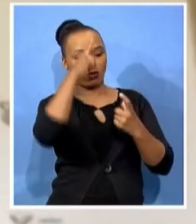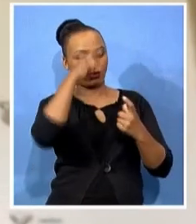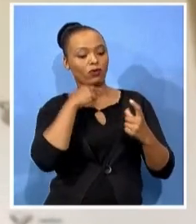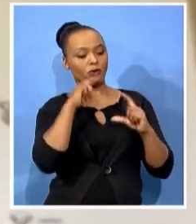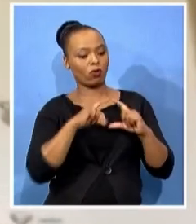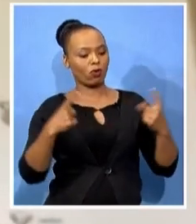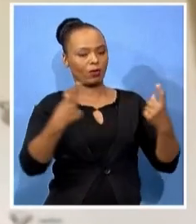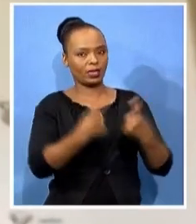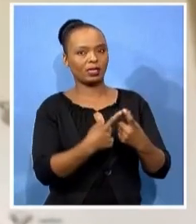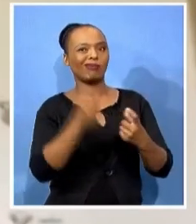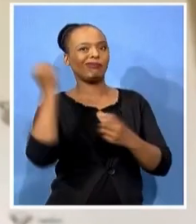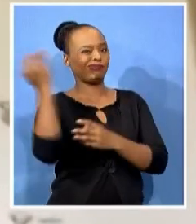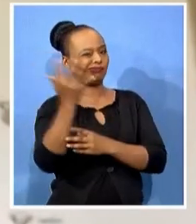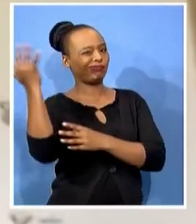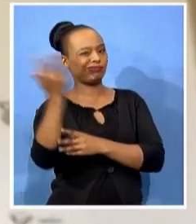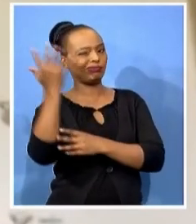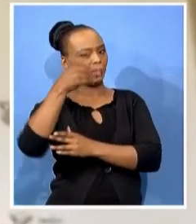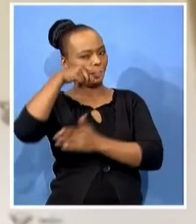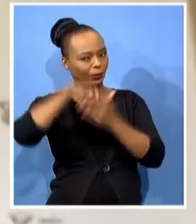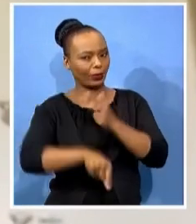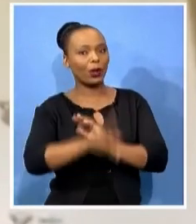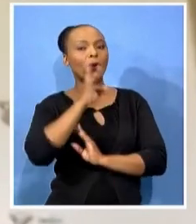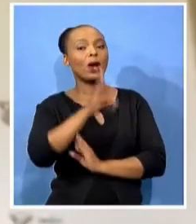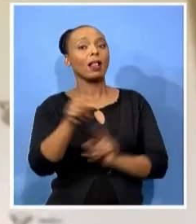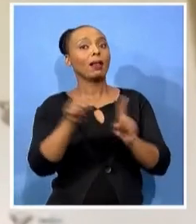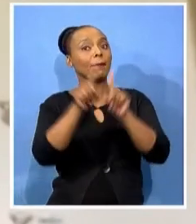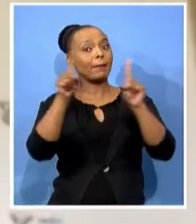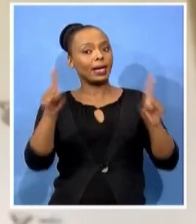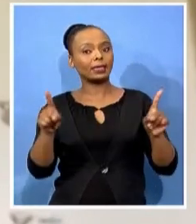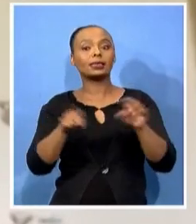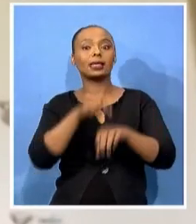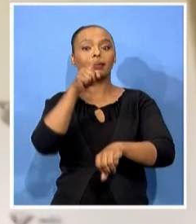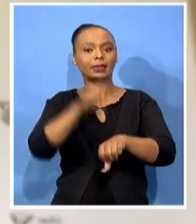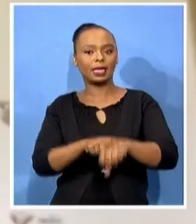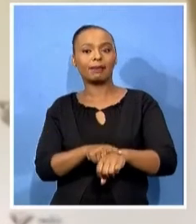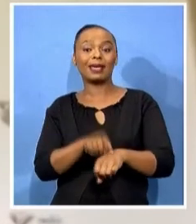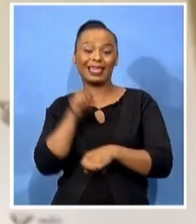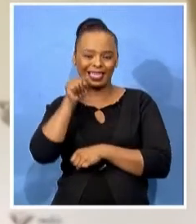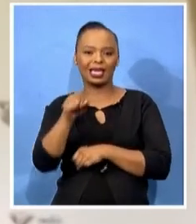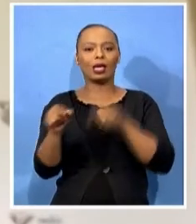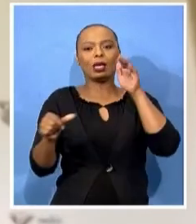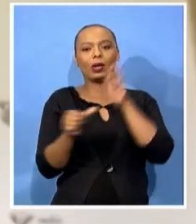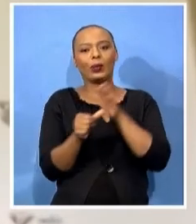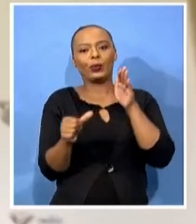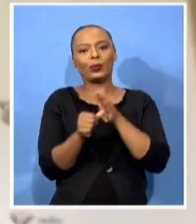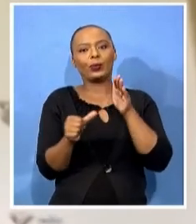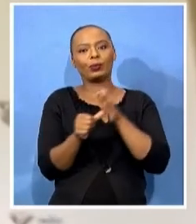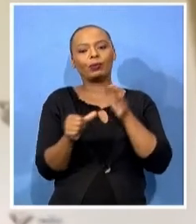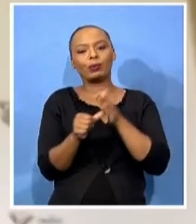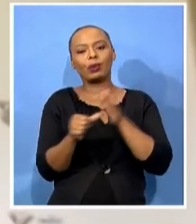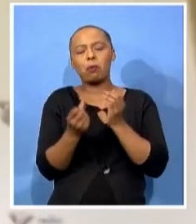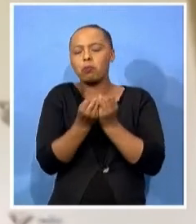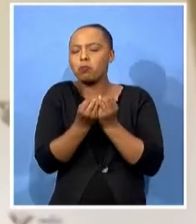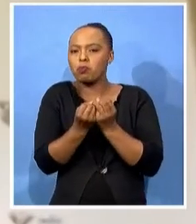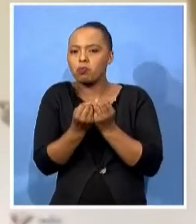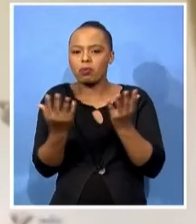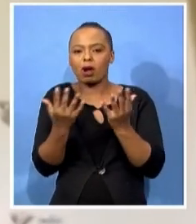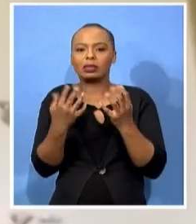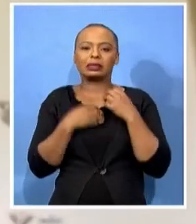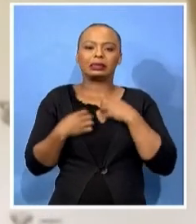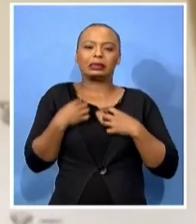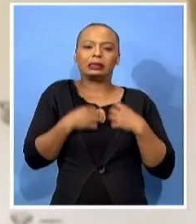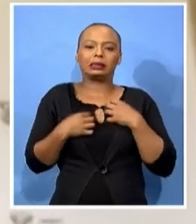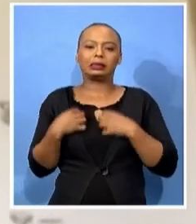time, it's important for us to note that there's quite a lot of anxiety in the society. It's largely